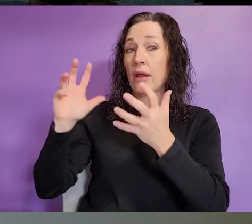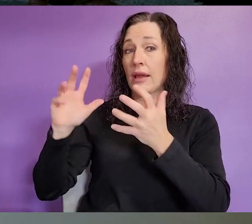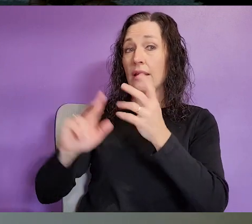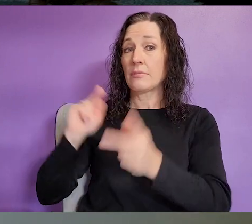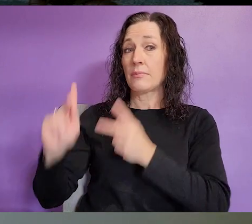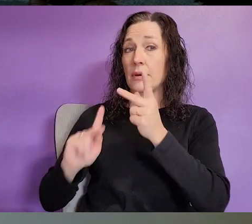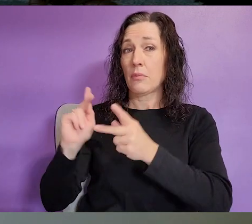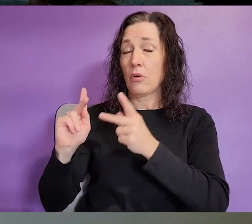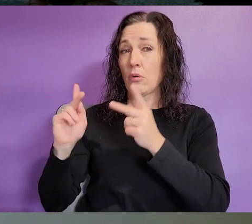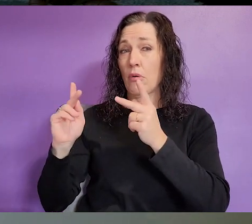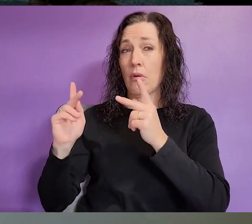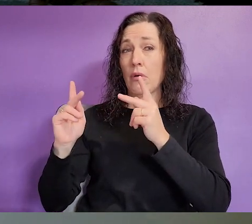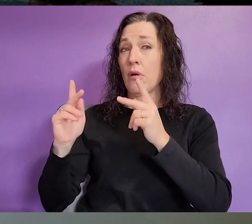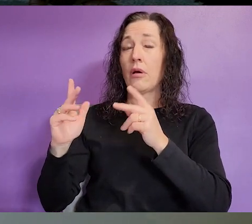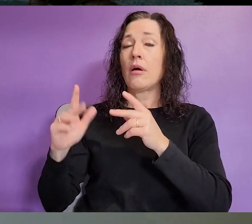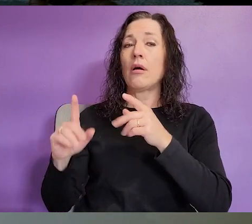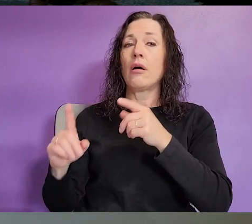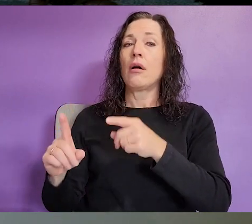Deranged people